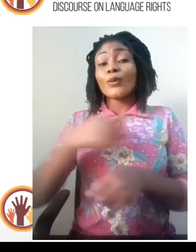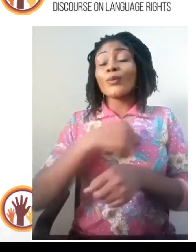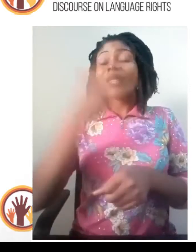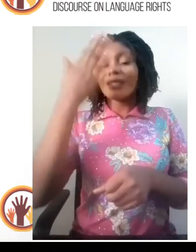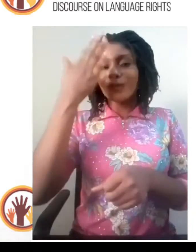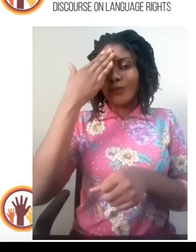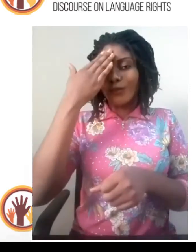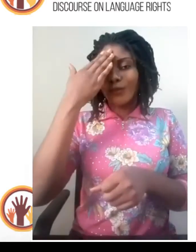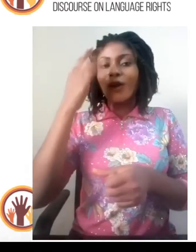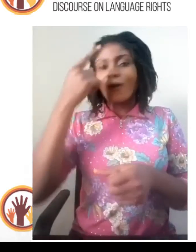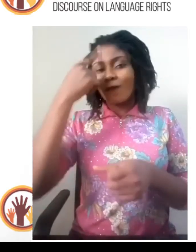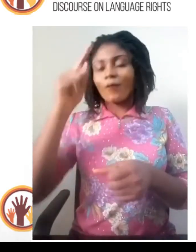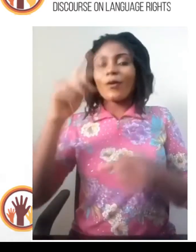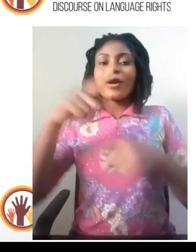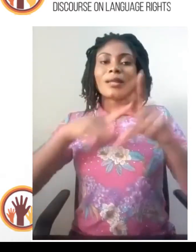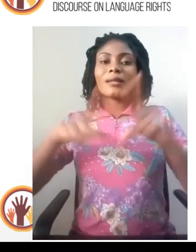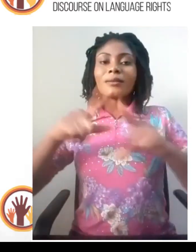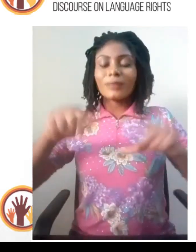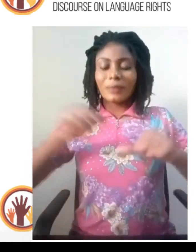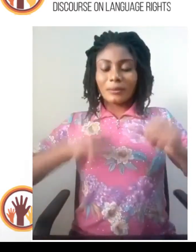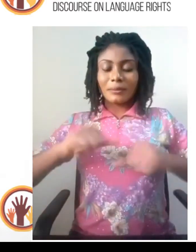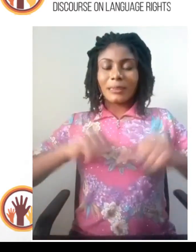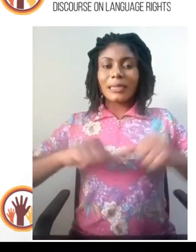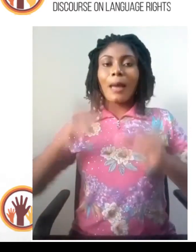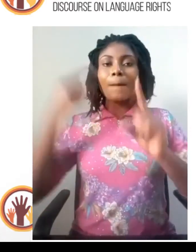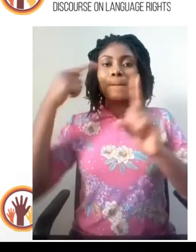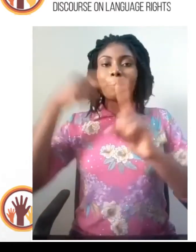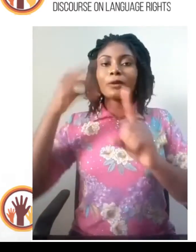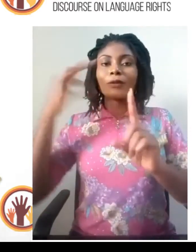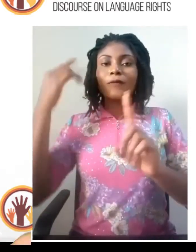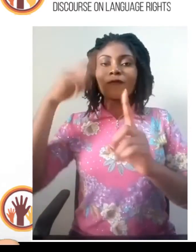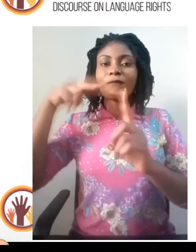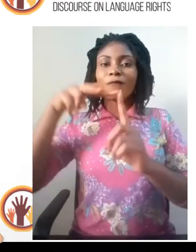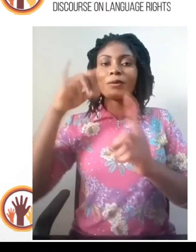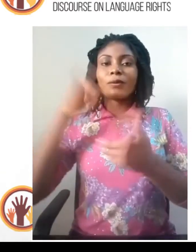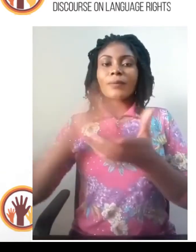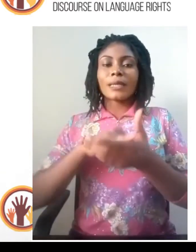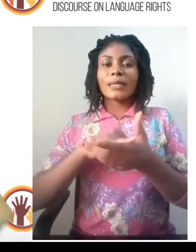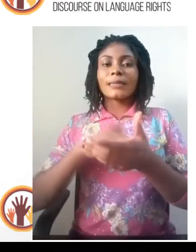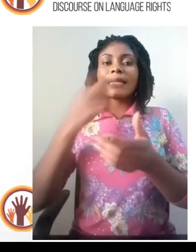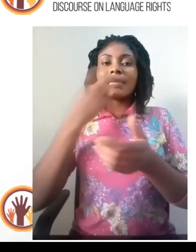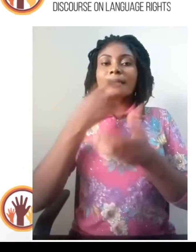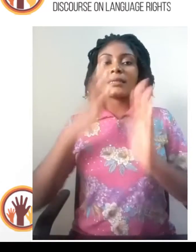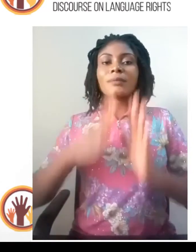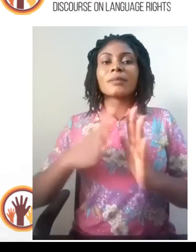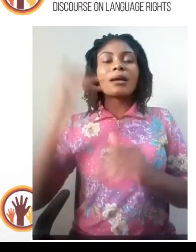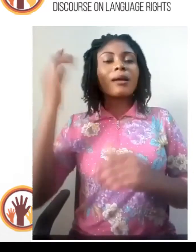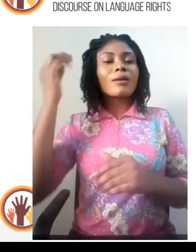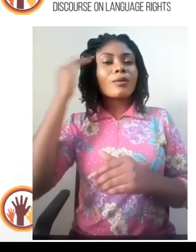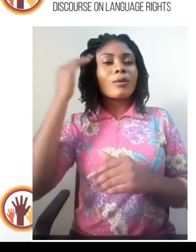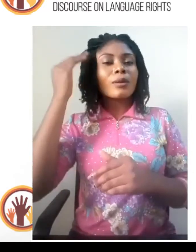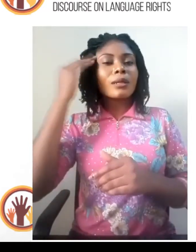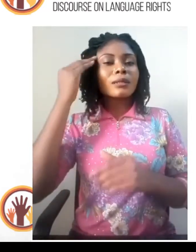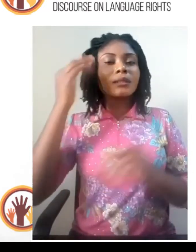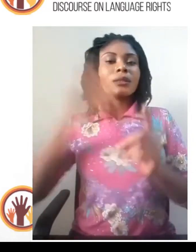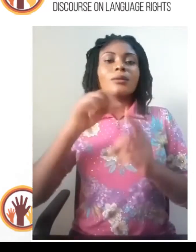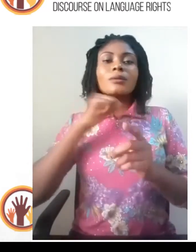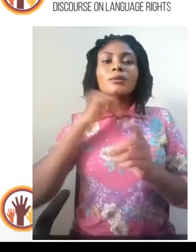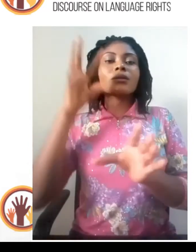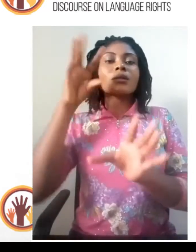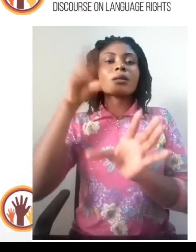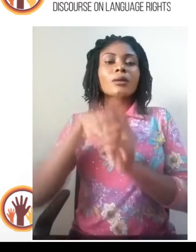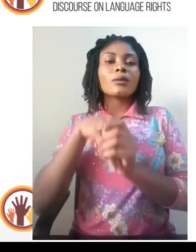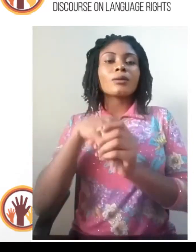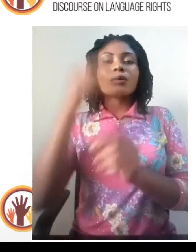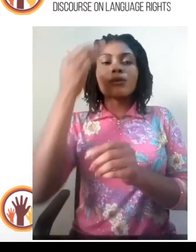know from linguistics' point of view that a speaker's knowledge, native knowledge, indigenous knowledge, does not